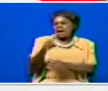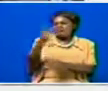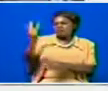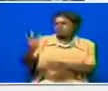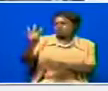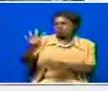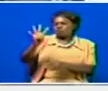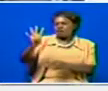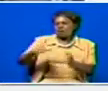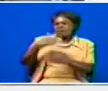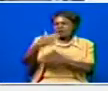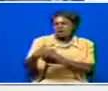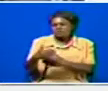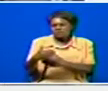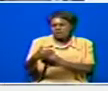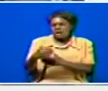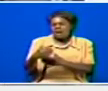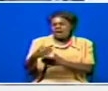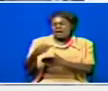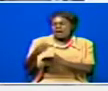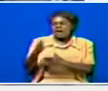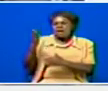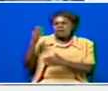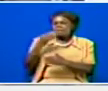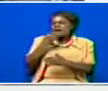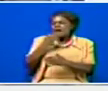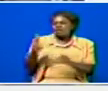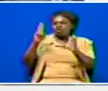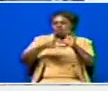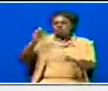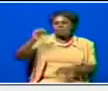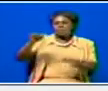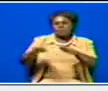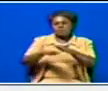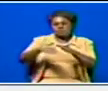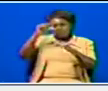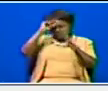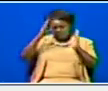Igathe, the former CEO, joined politics and is now the deputy governor of Nairobi County.